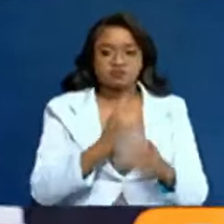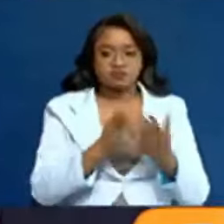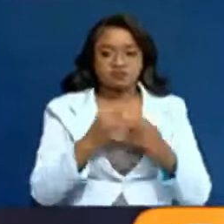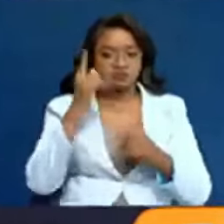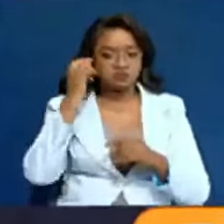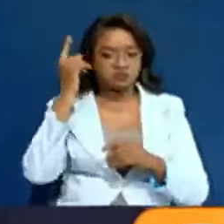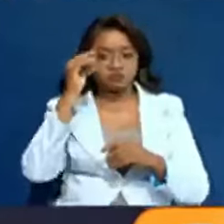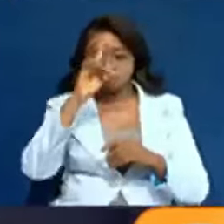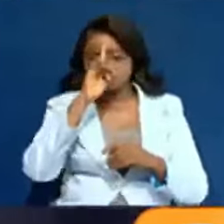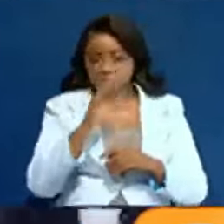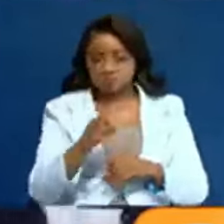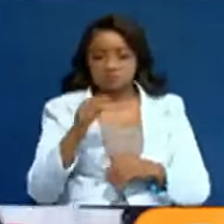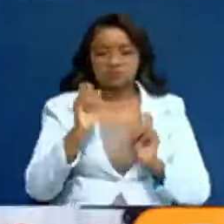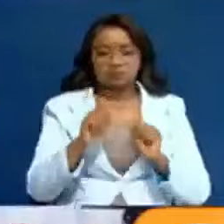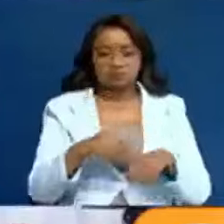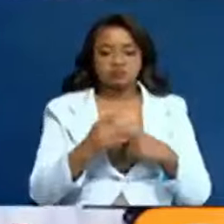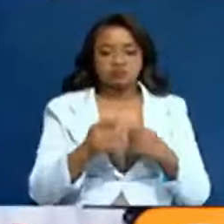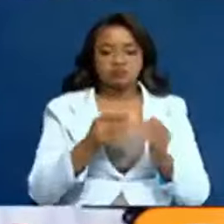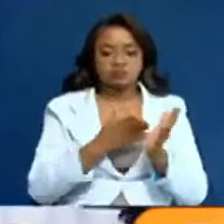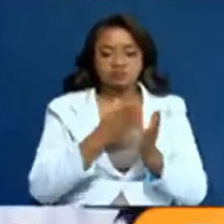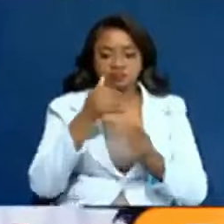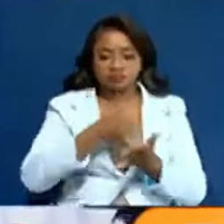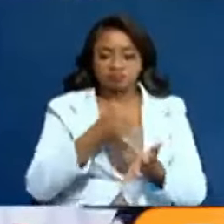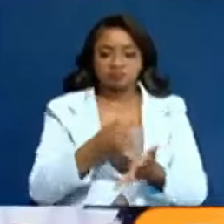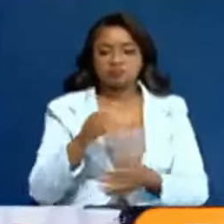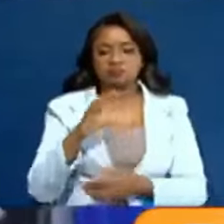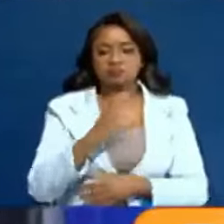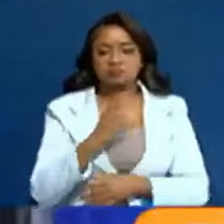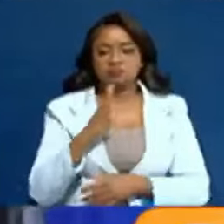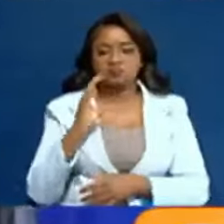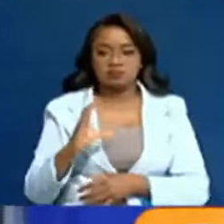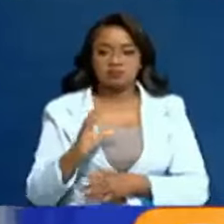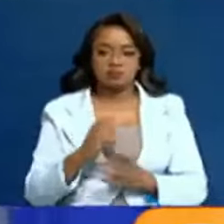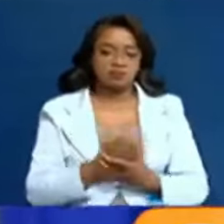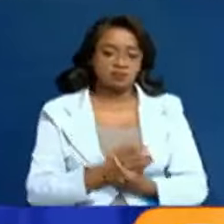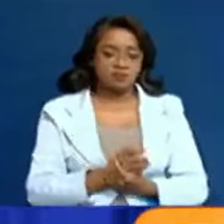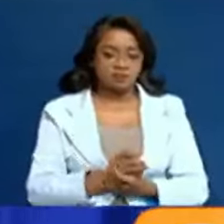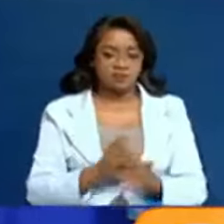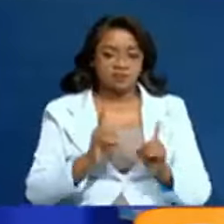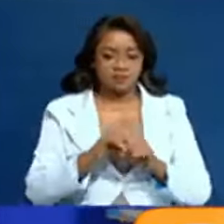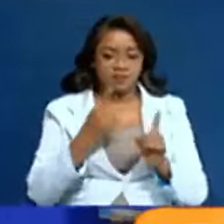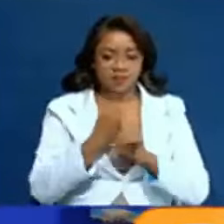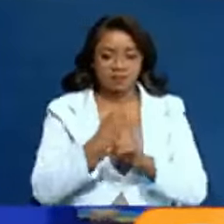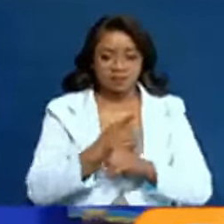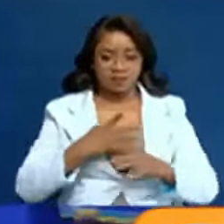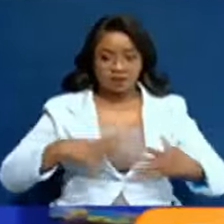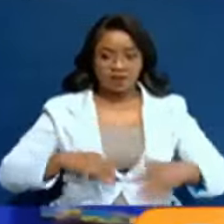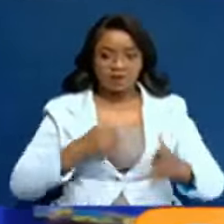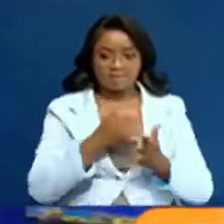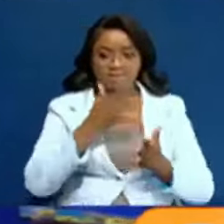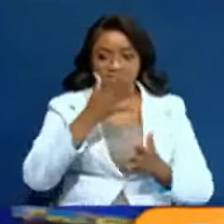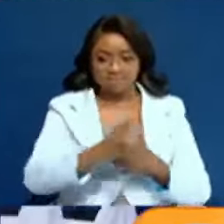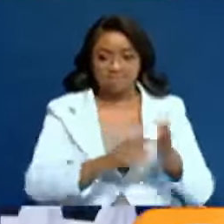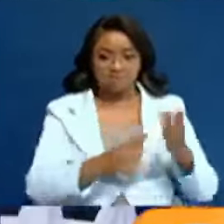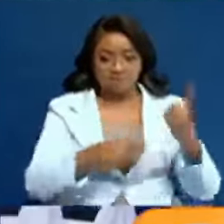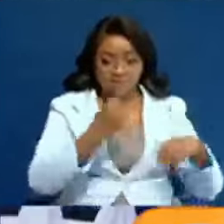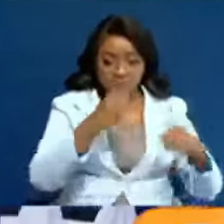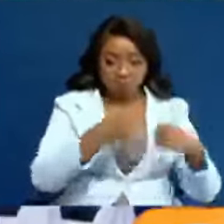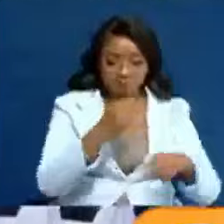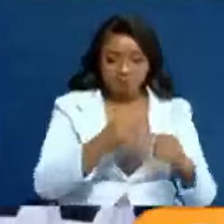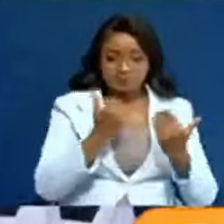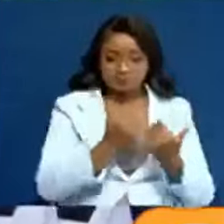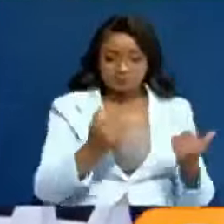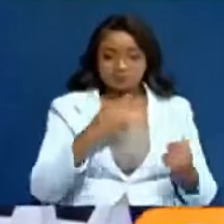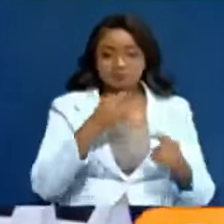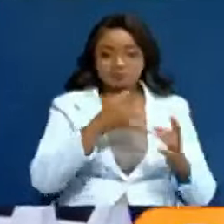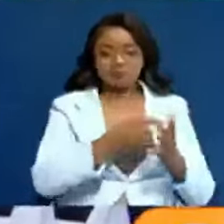elements of Kenya's competency-based curriculum. Top performers from the festival will be featured at a state concert for President